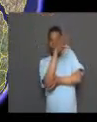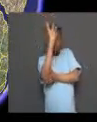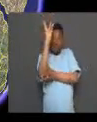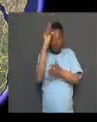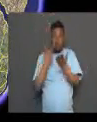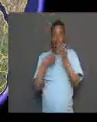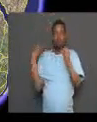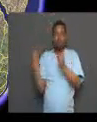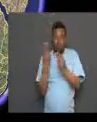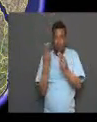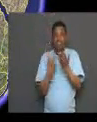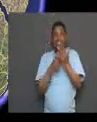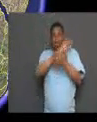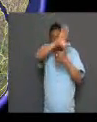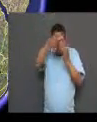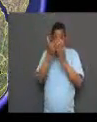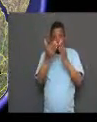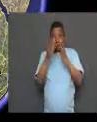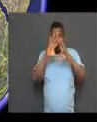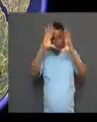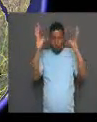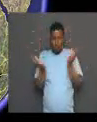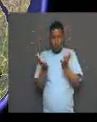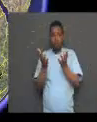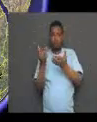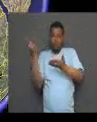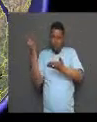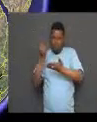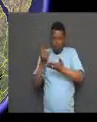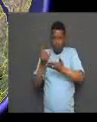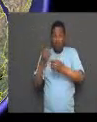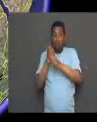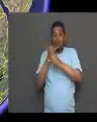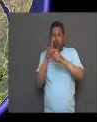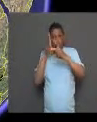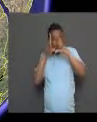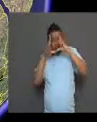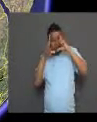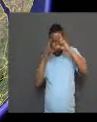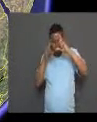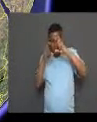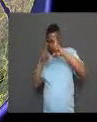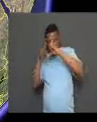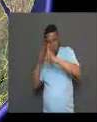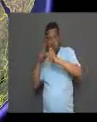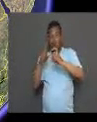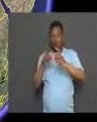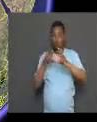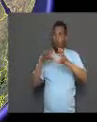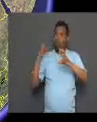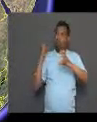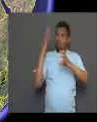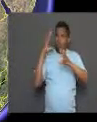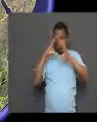The entire surface of the planet has been mapped by digital photography to a very